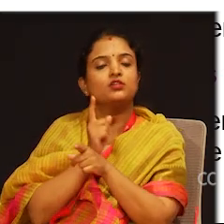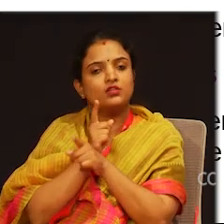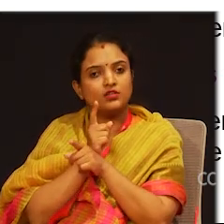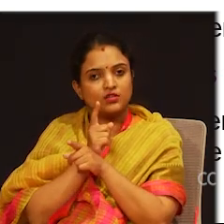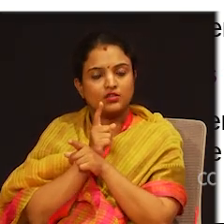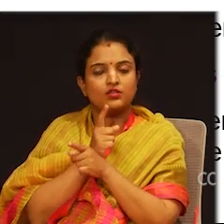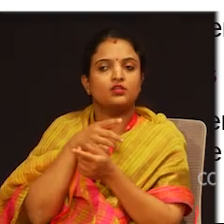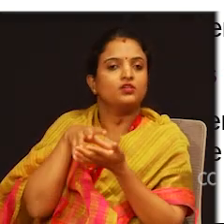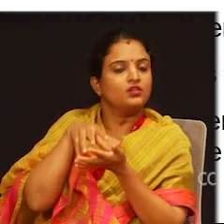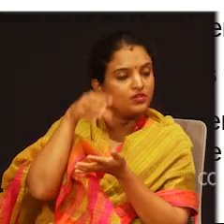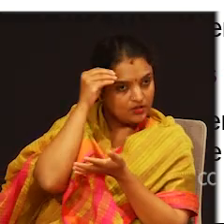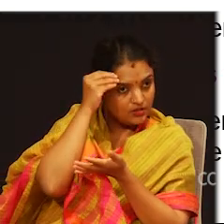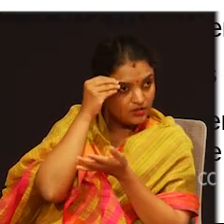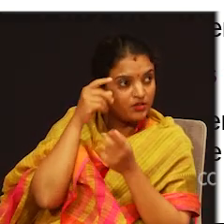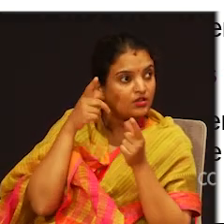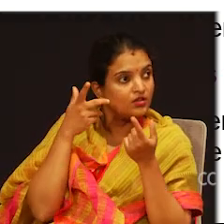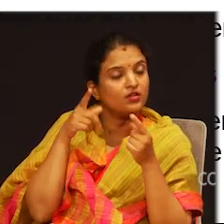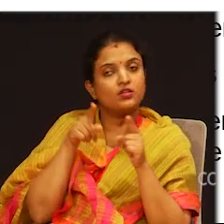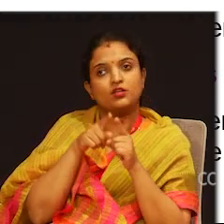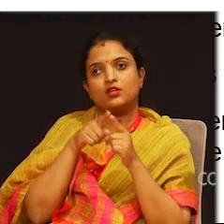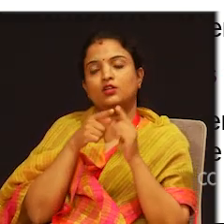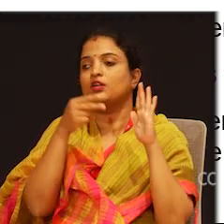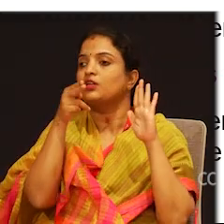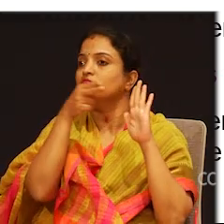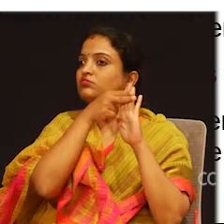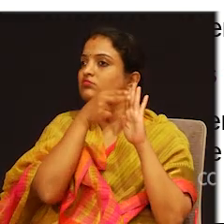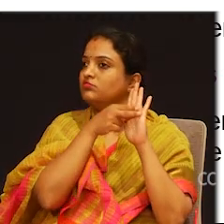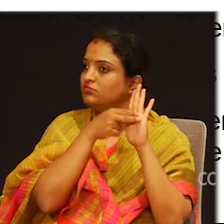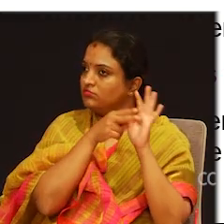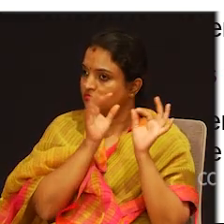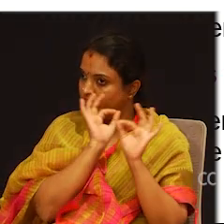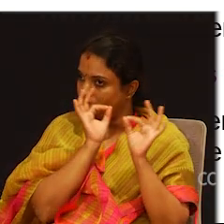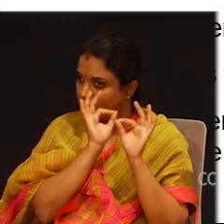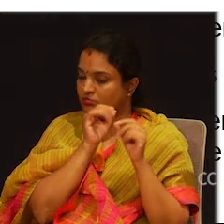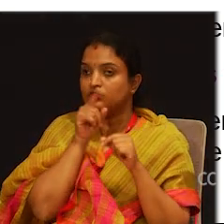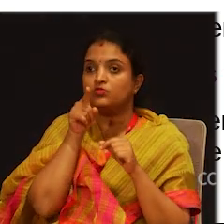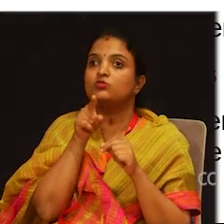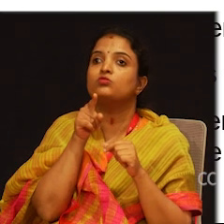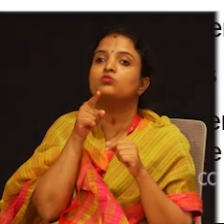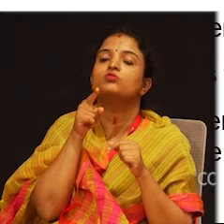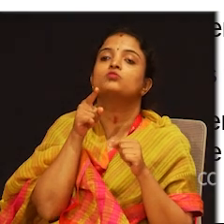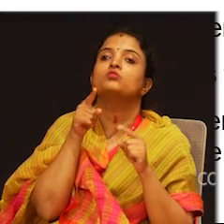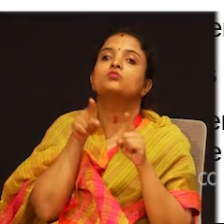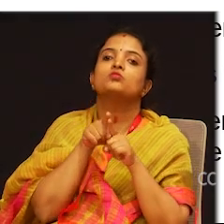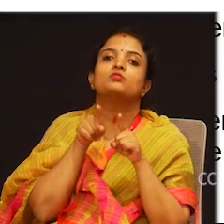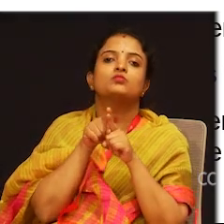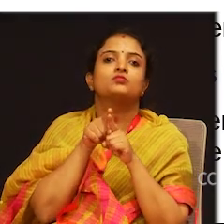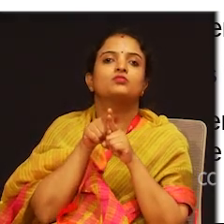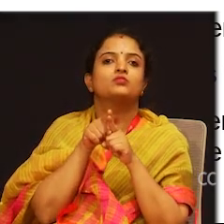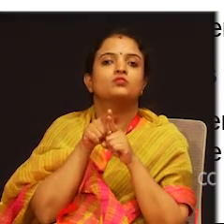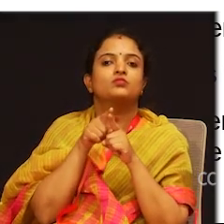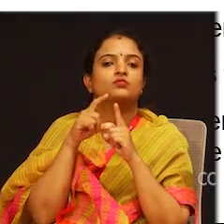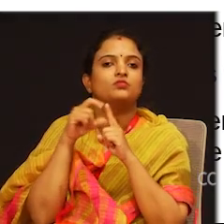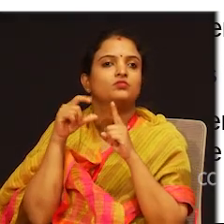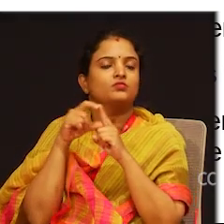diverse learning needs in your classroom, without putting labels on their chests, you become a better